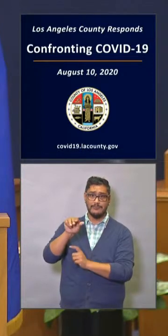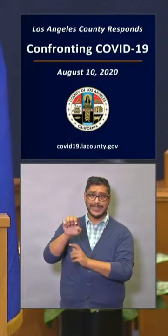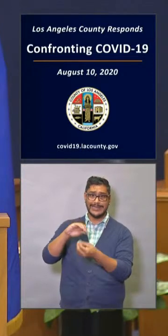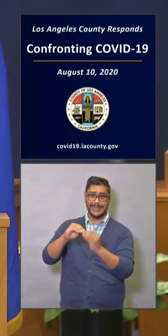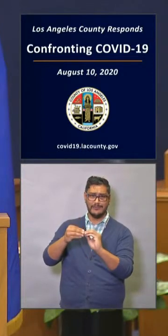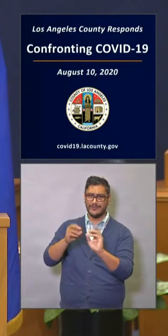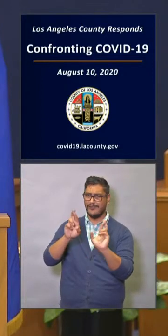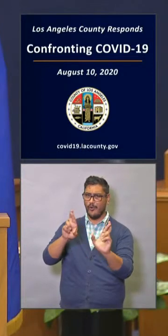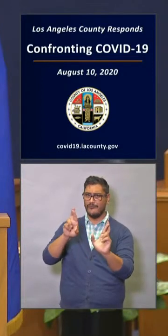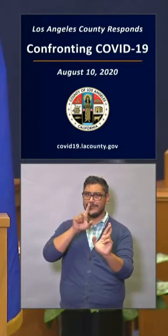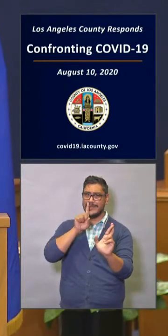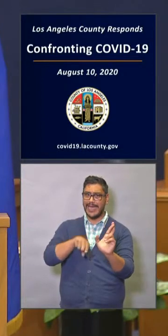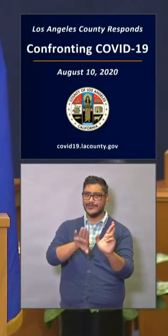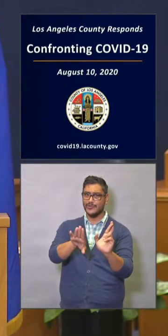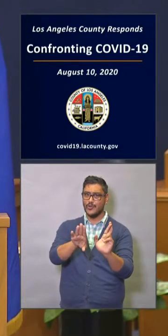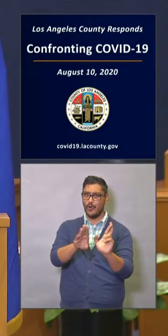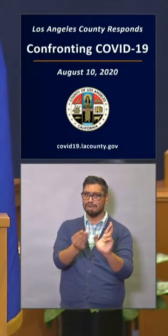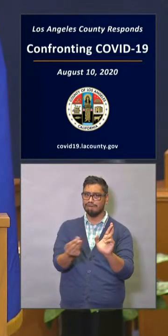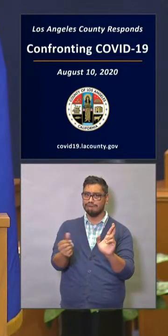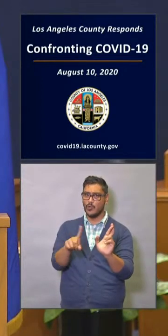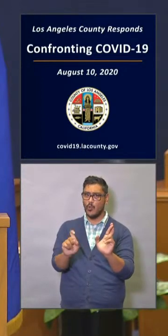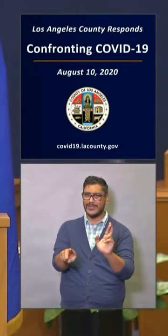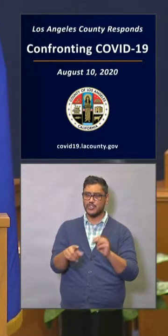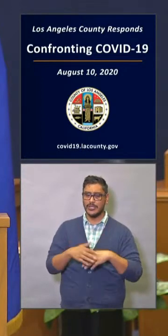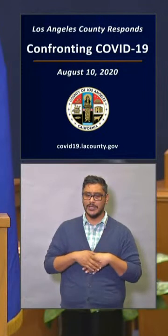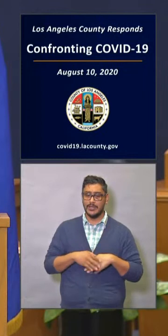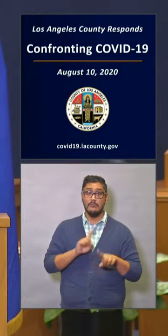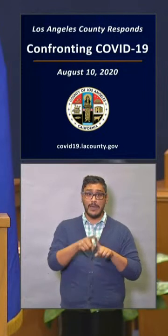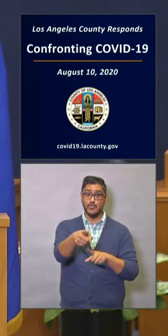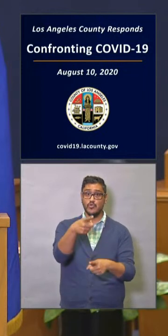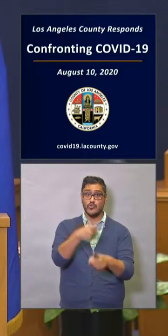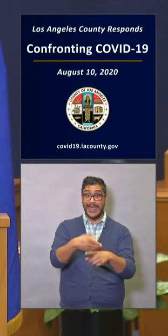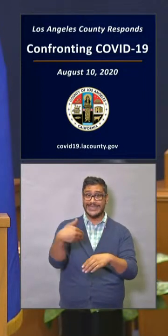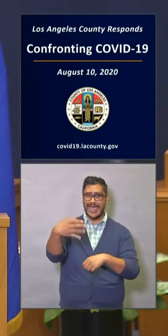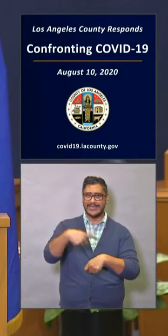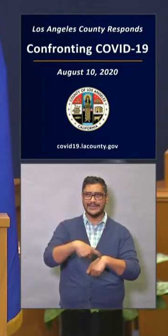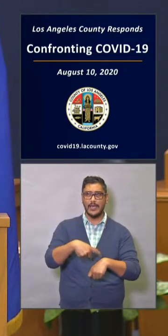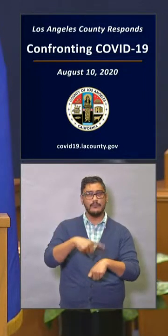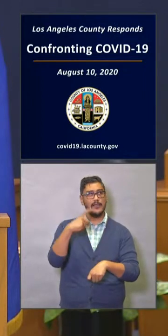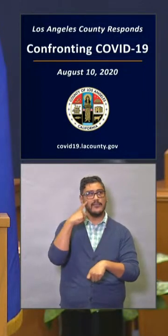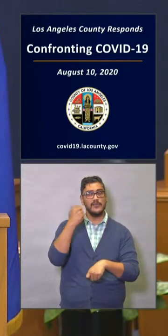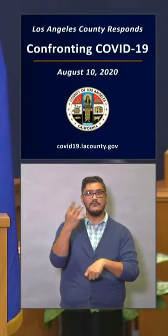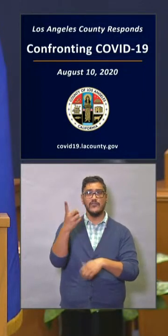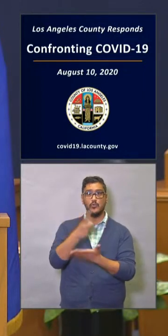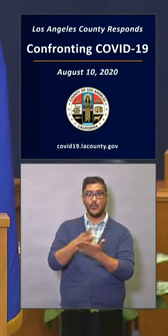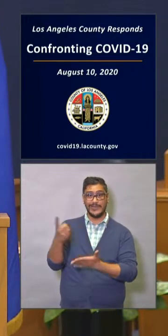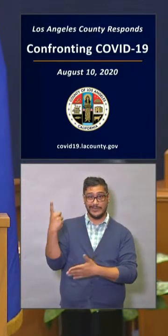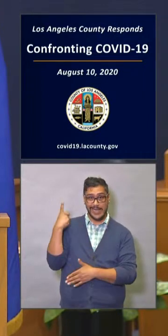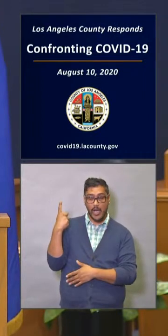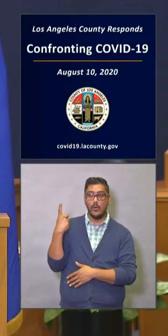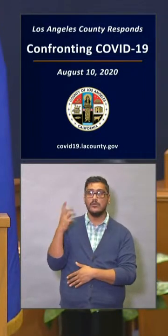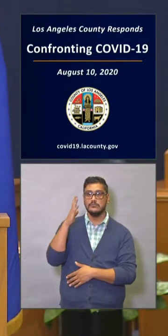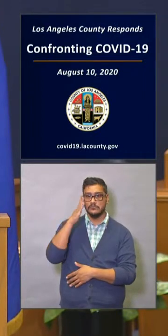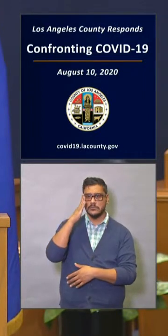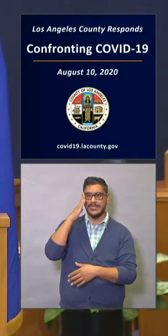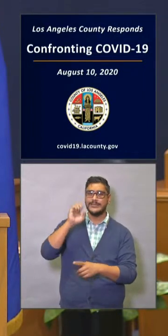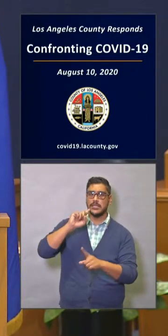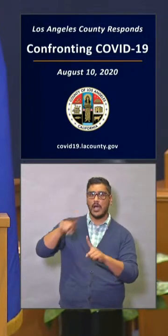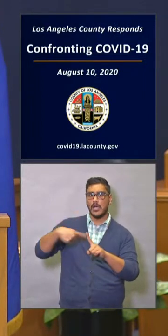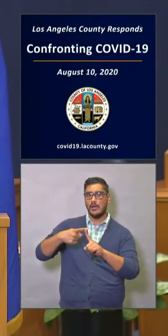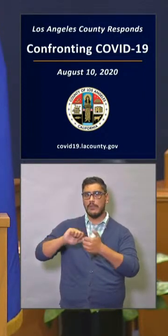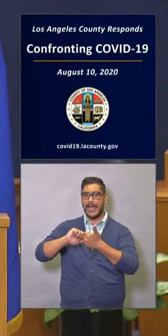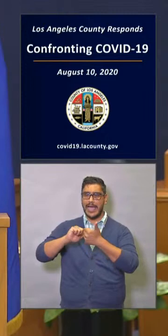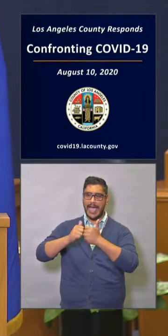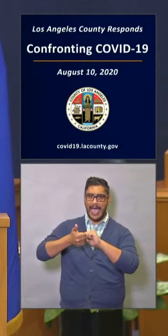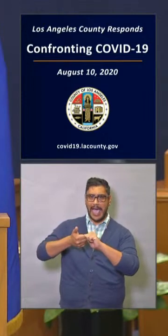I've answered that question. But you're right. The next time, I think a couple of weeks ago, I did talk about sort of the